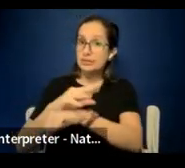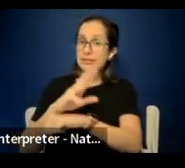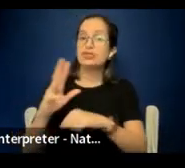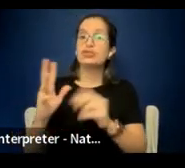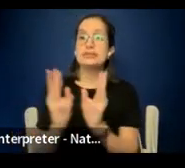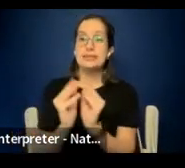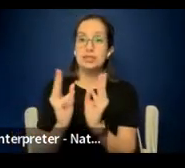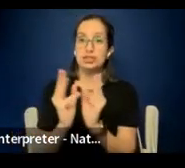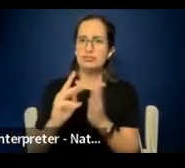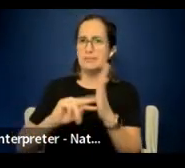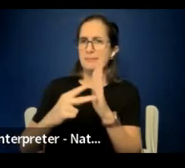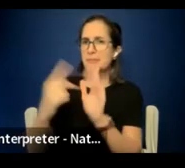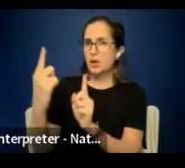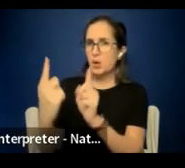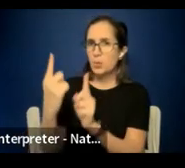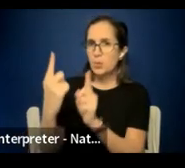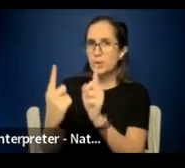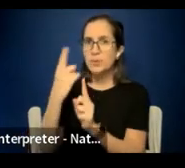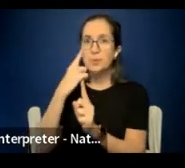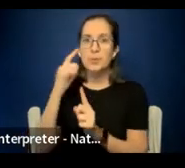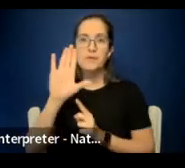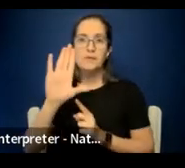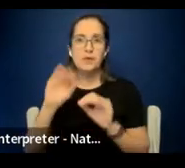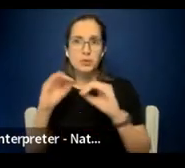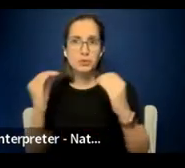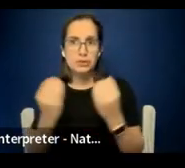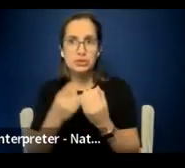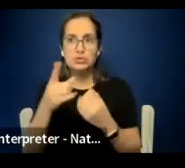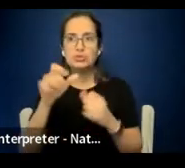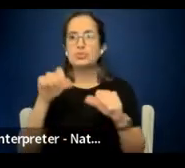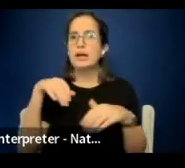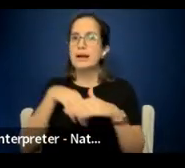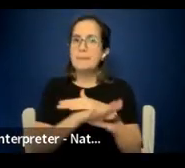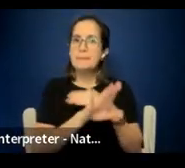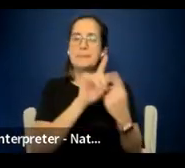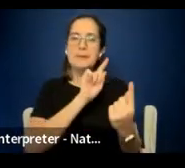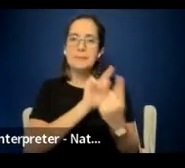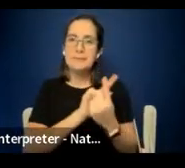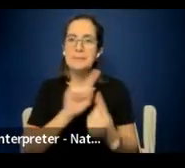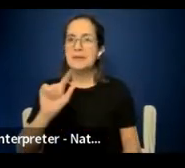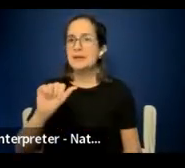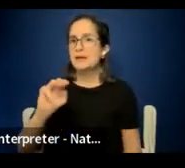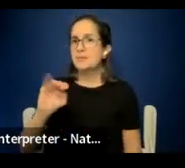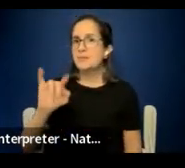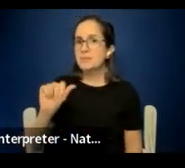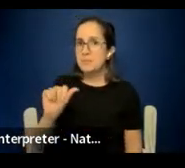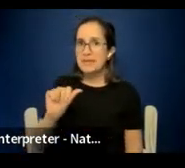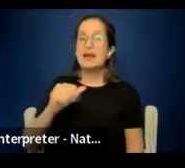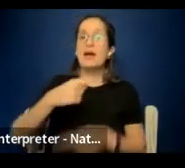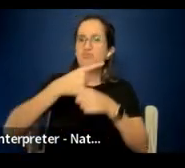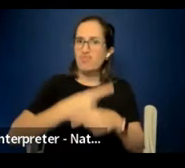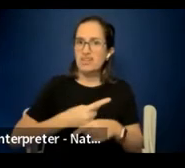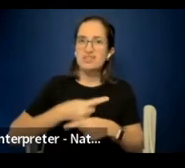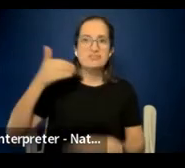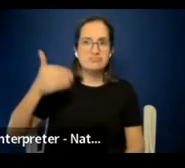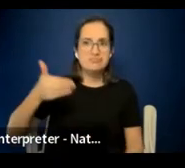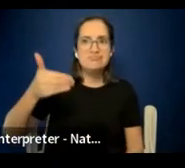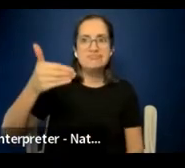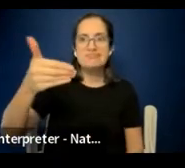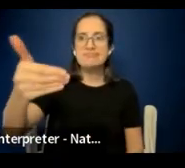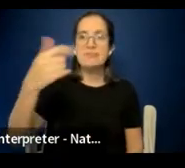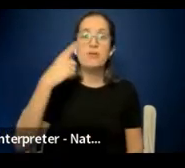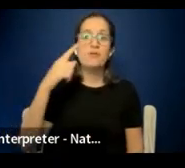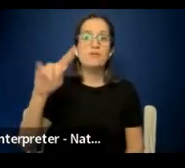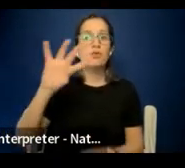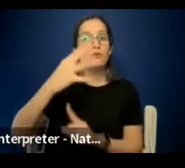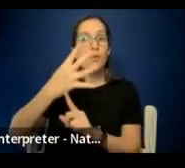going to be one-on-one sessions where your organization can come in and meet with Amita on an ongoing basis over the course of the next